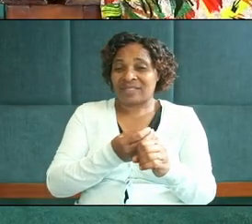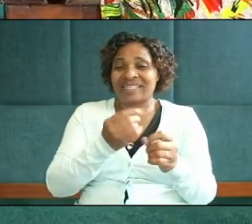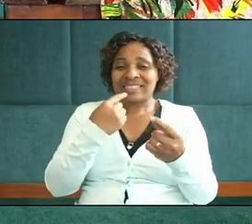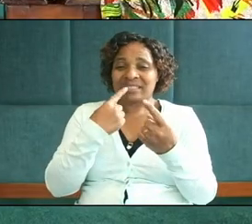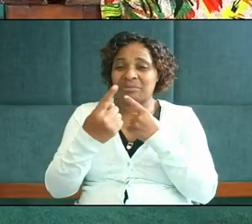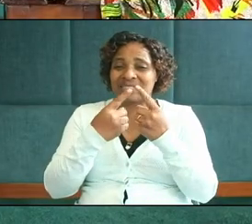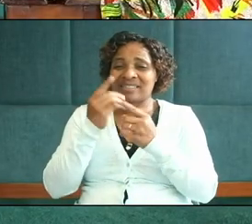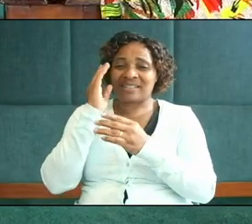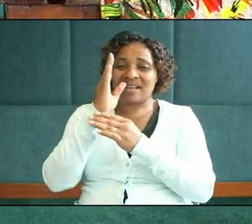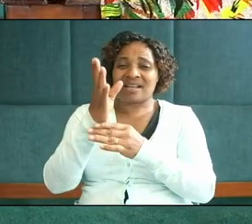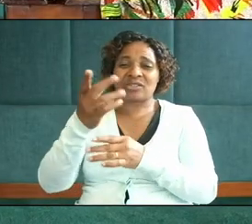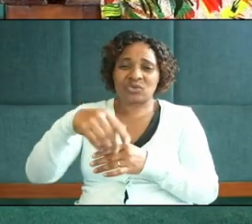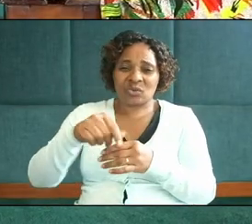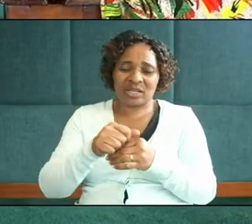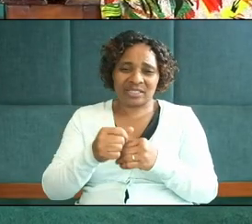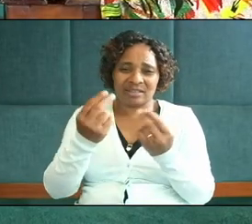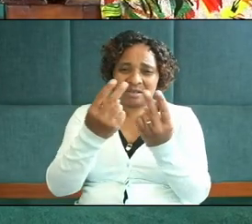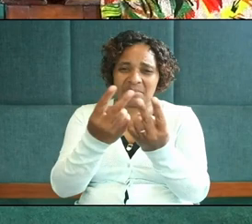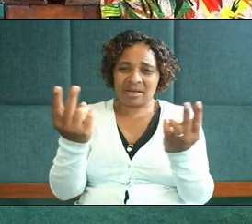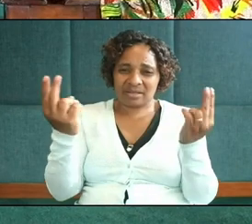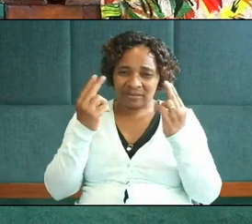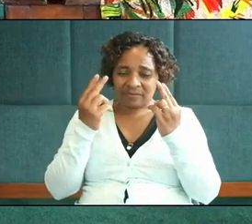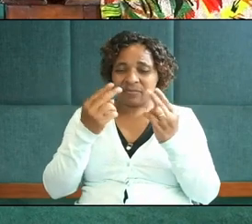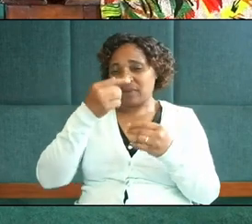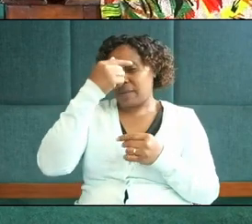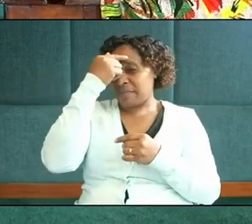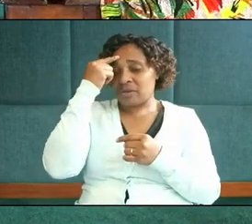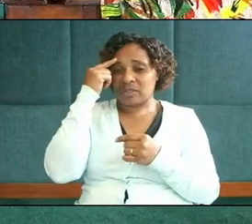to us who are seated on the panelists, mm-hmm.